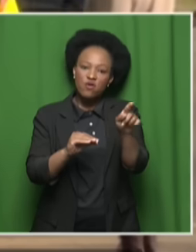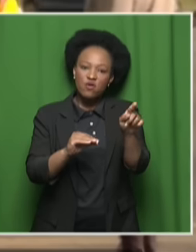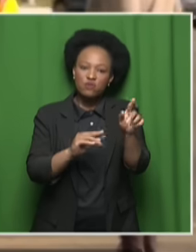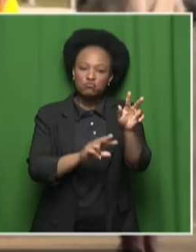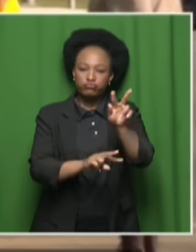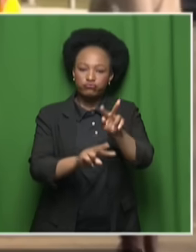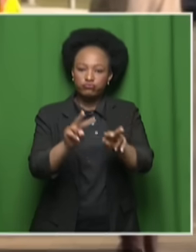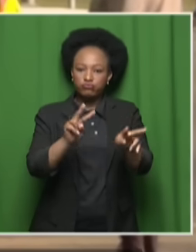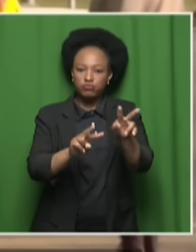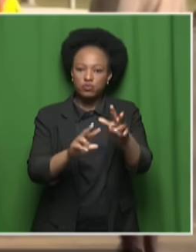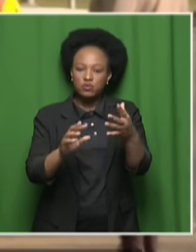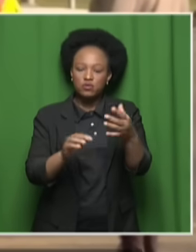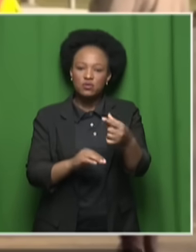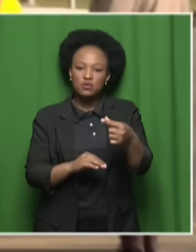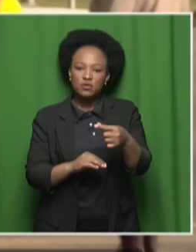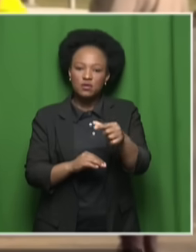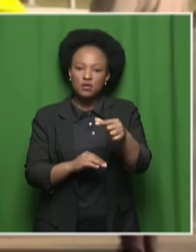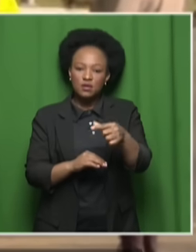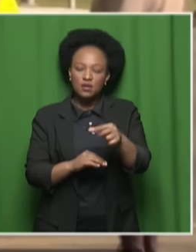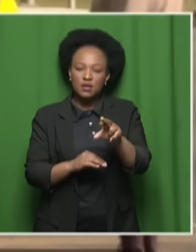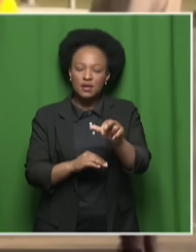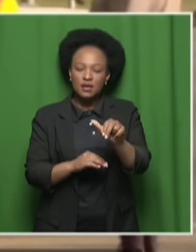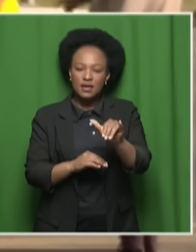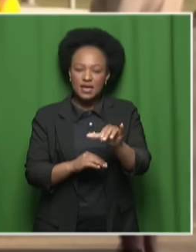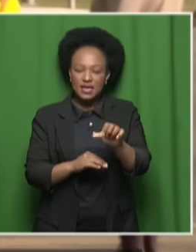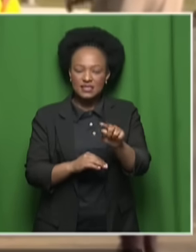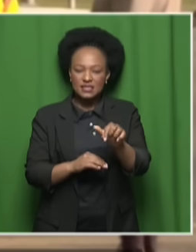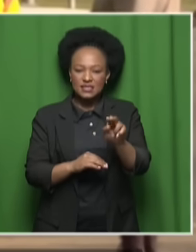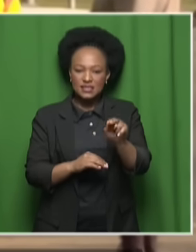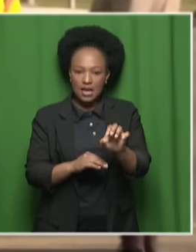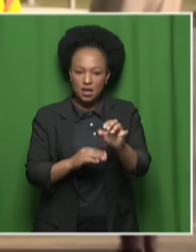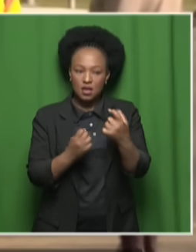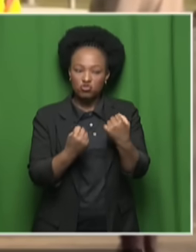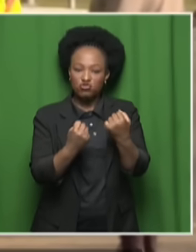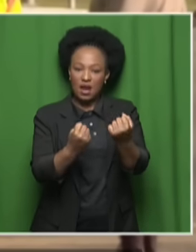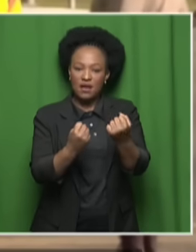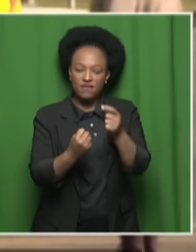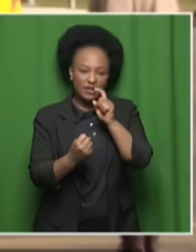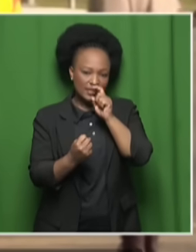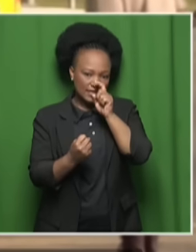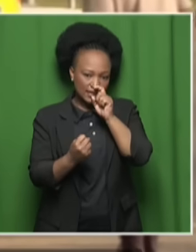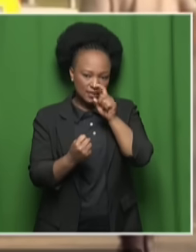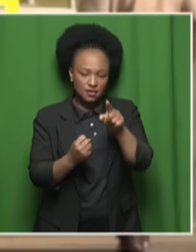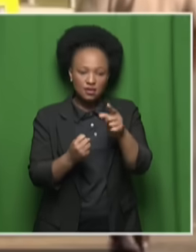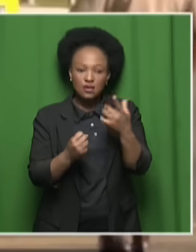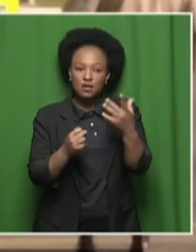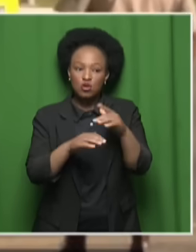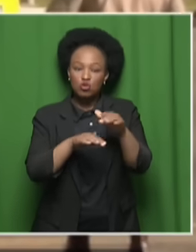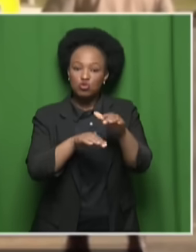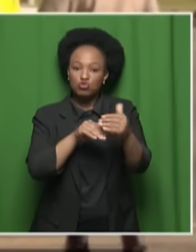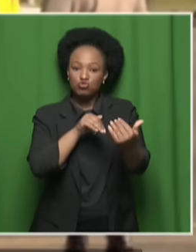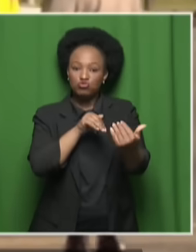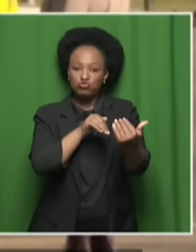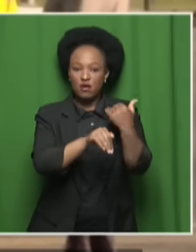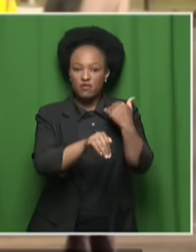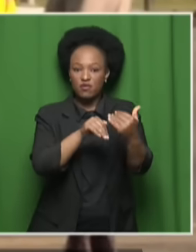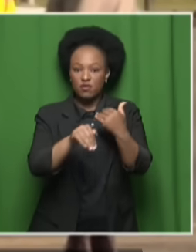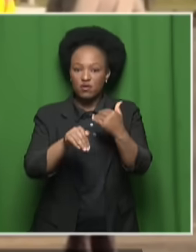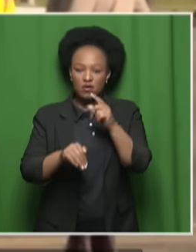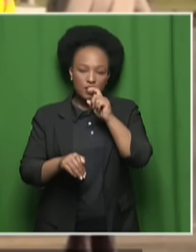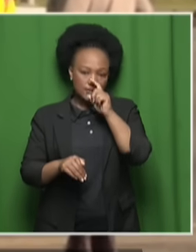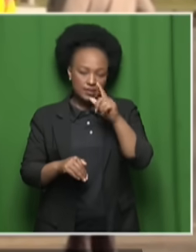at the Greyston Drive in Sandton. Well, Sakina, we are monitoring traffic at the Greyston Drive in